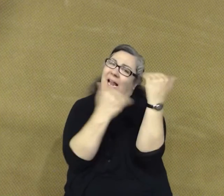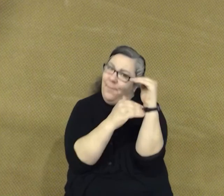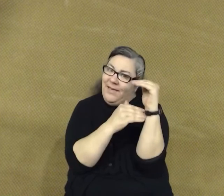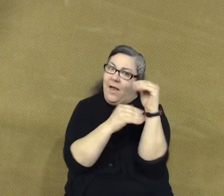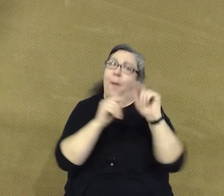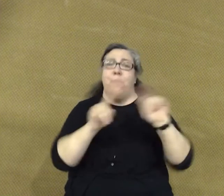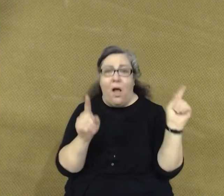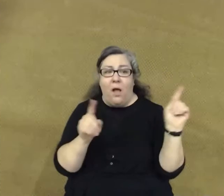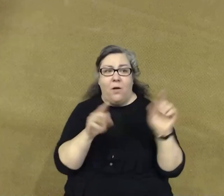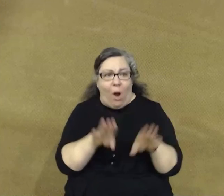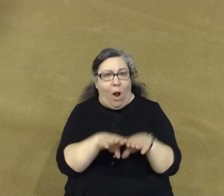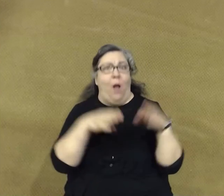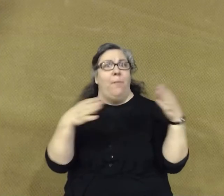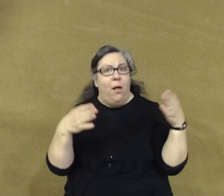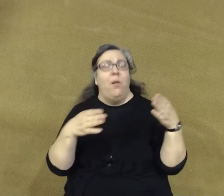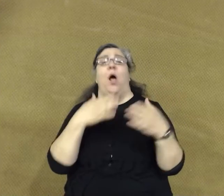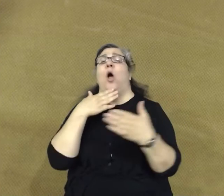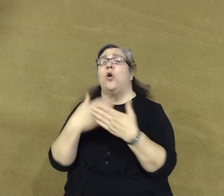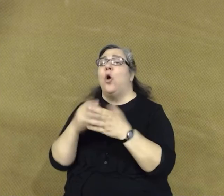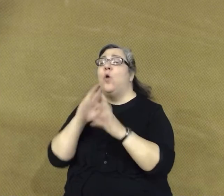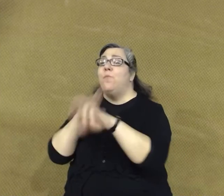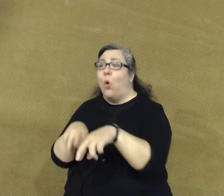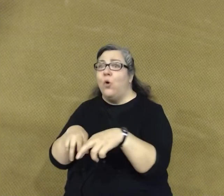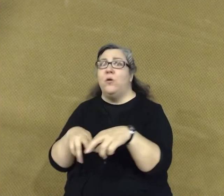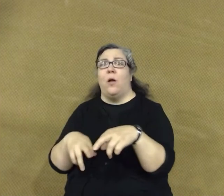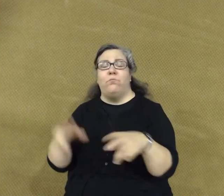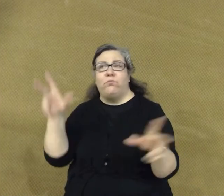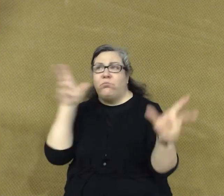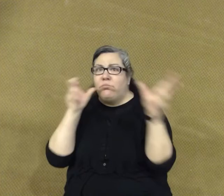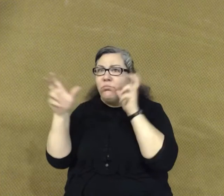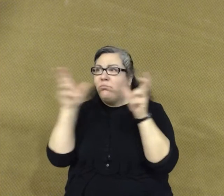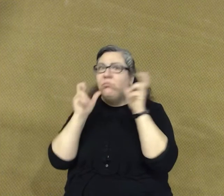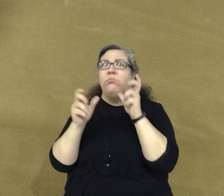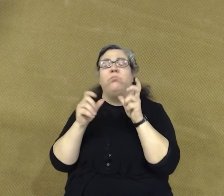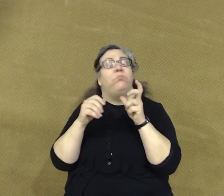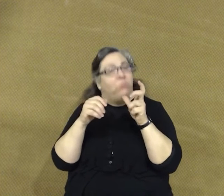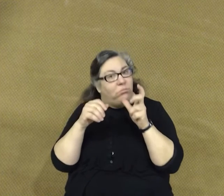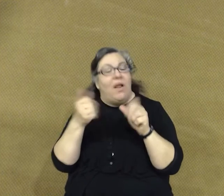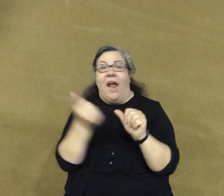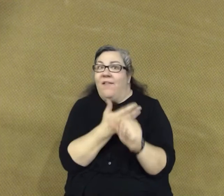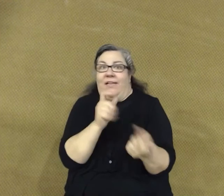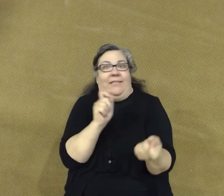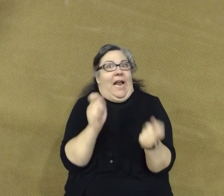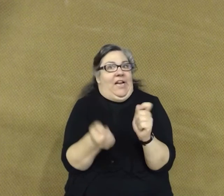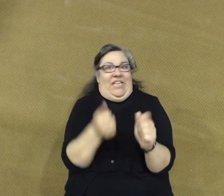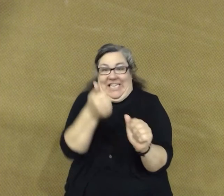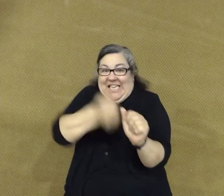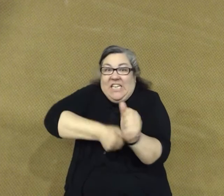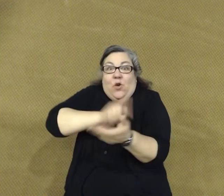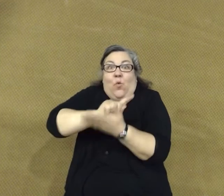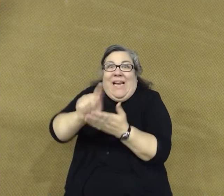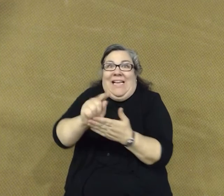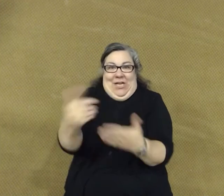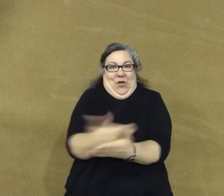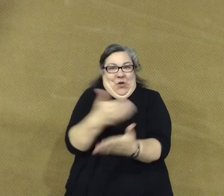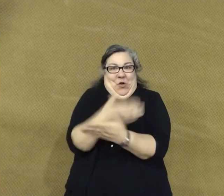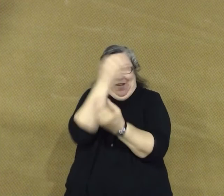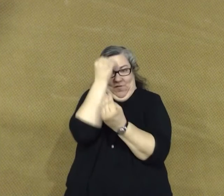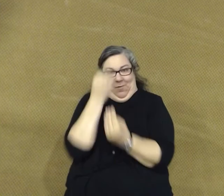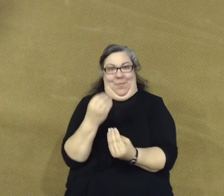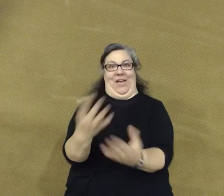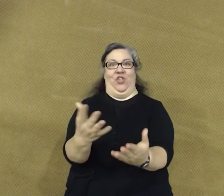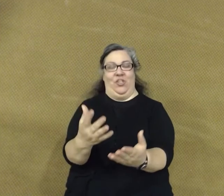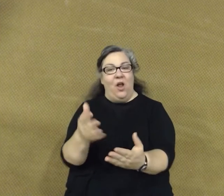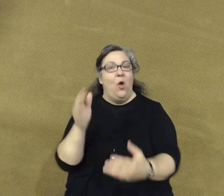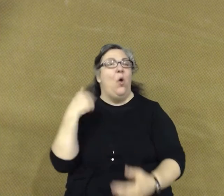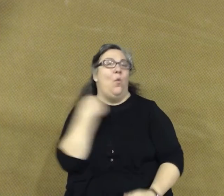situations, and already good reports are coming back. And stay tuned. Everything is changing from week to week, and we're giving updates of how